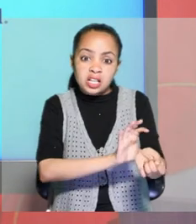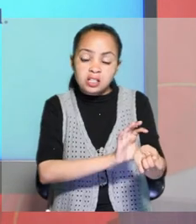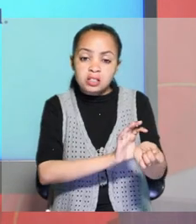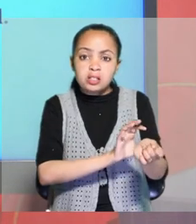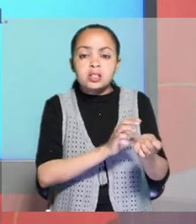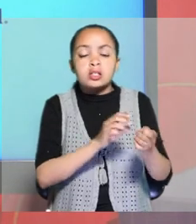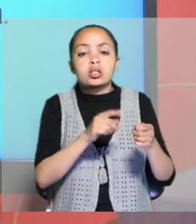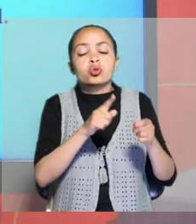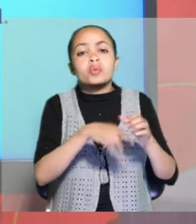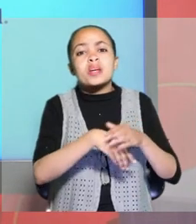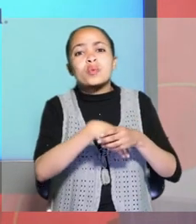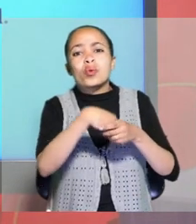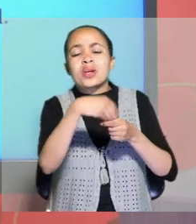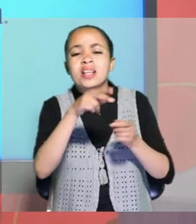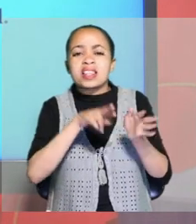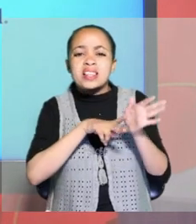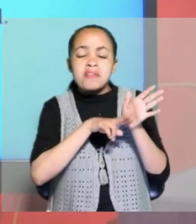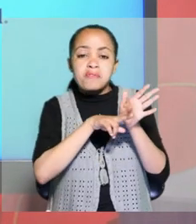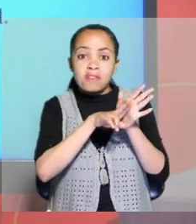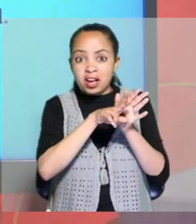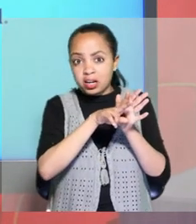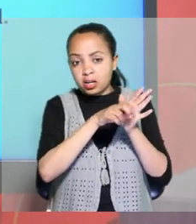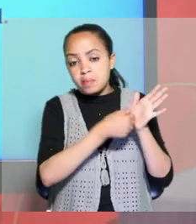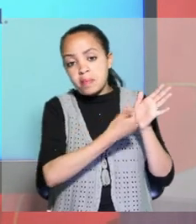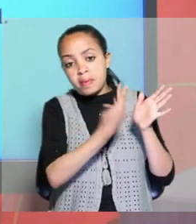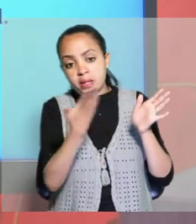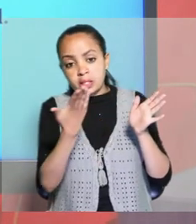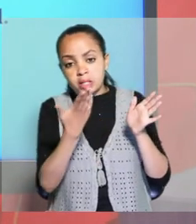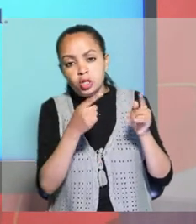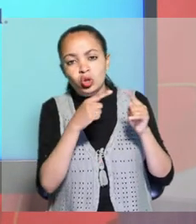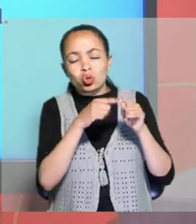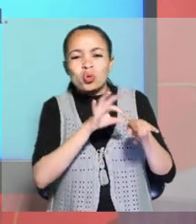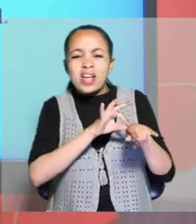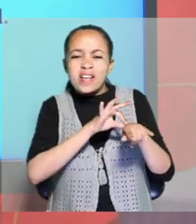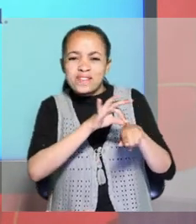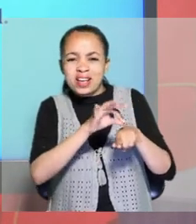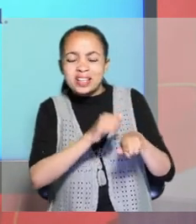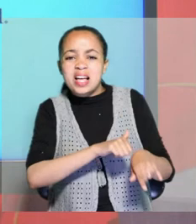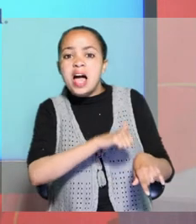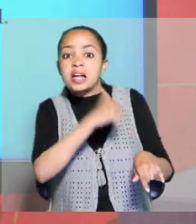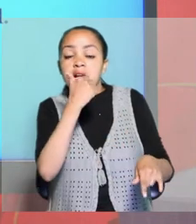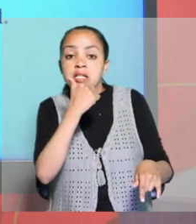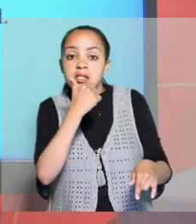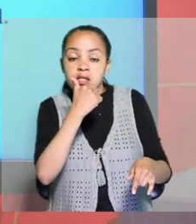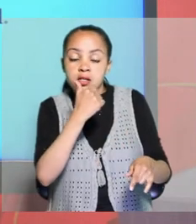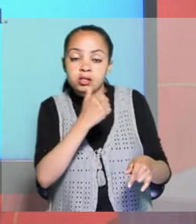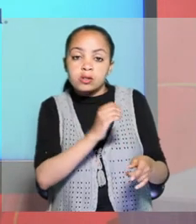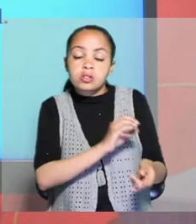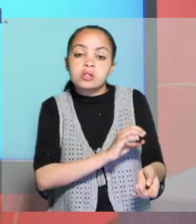be release a viral particle at once to infect another host cell.